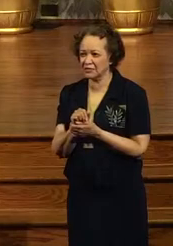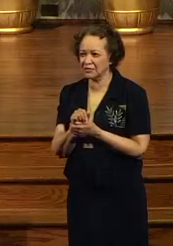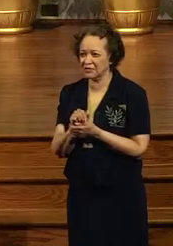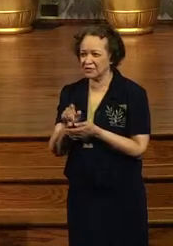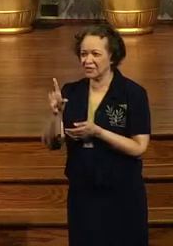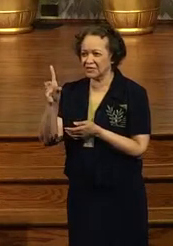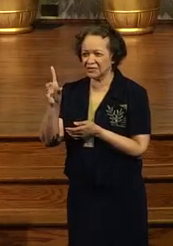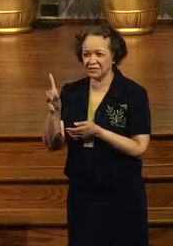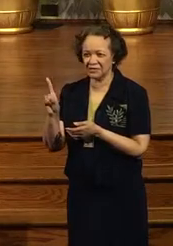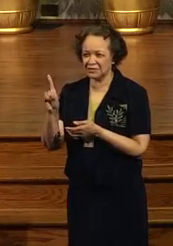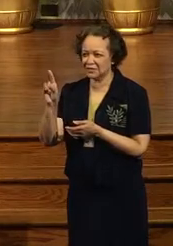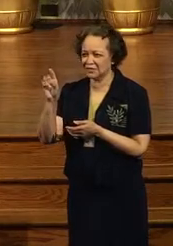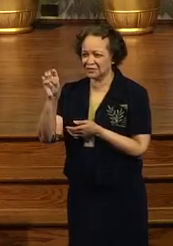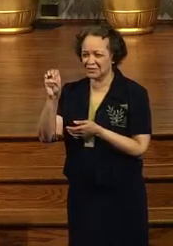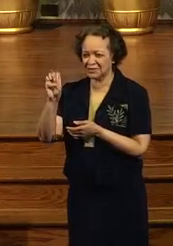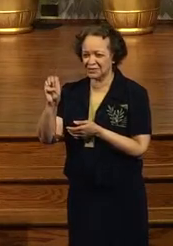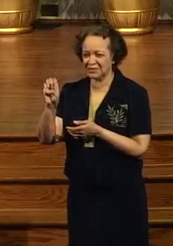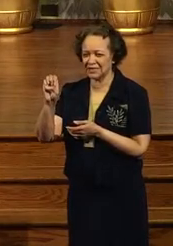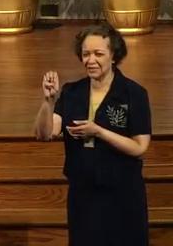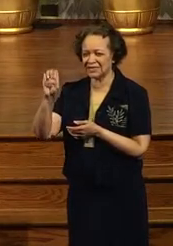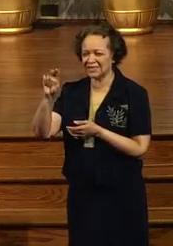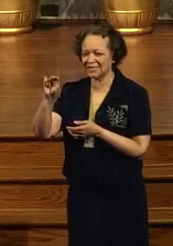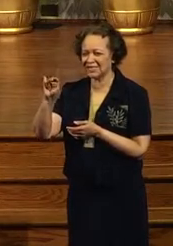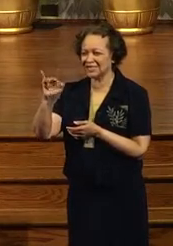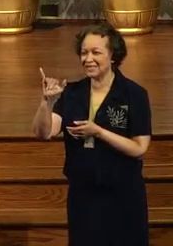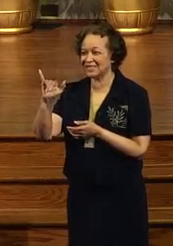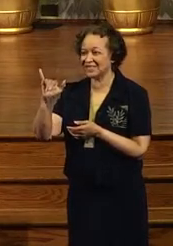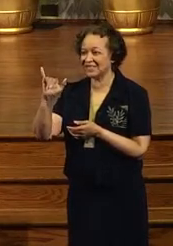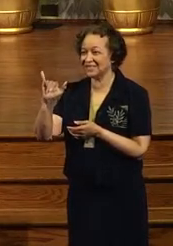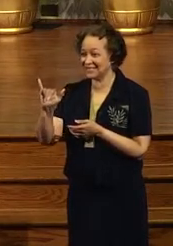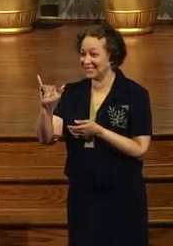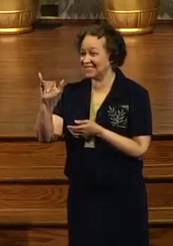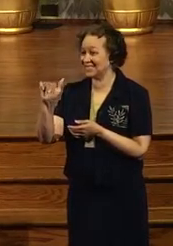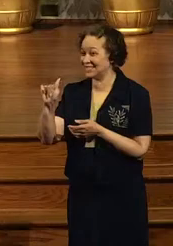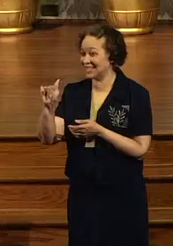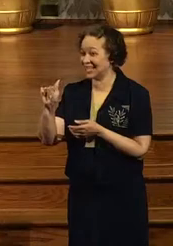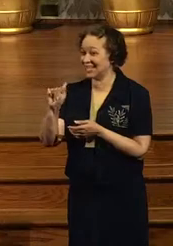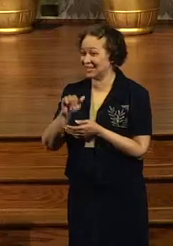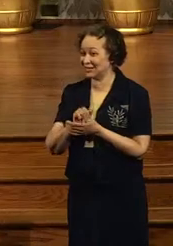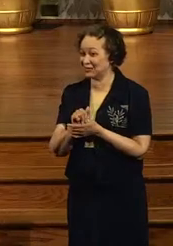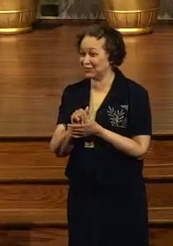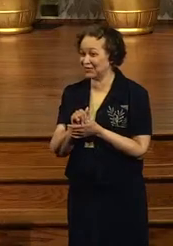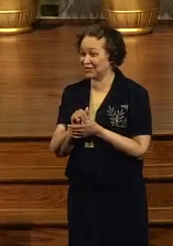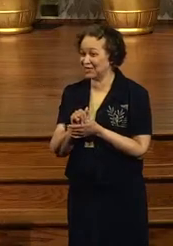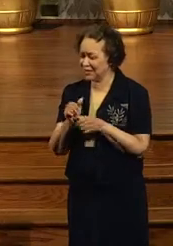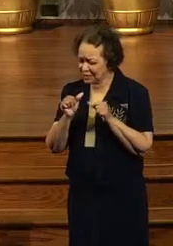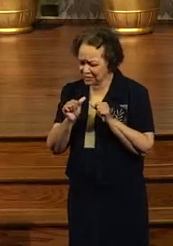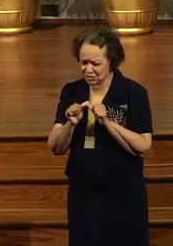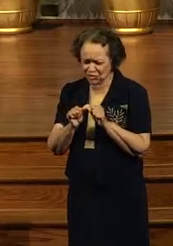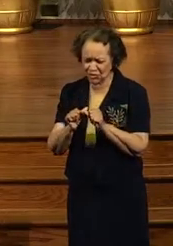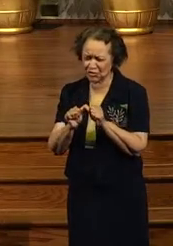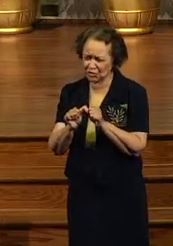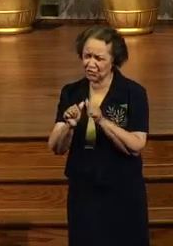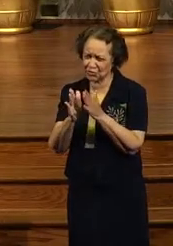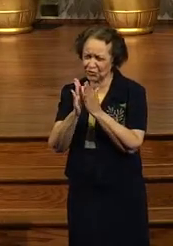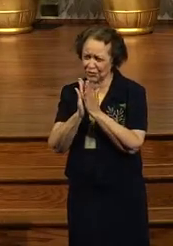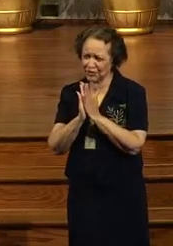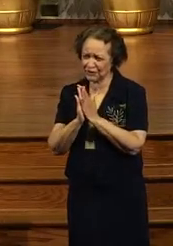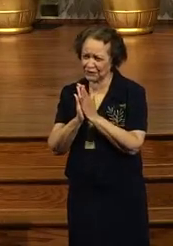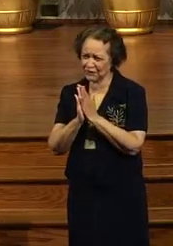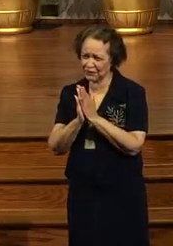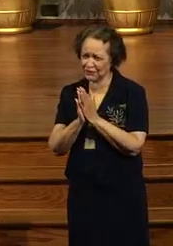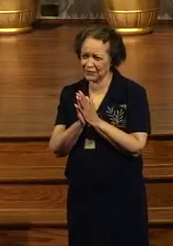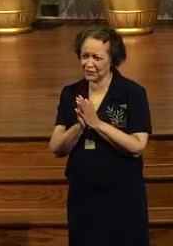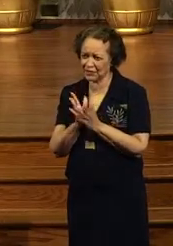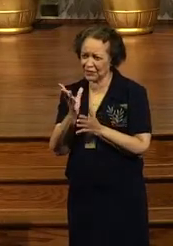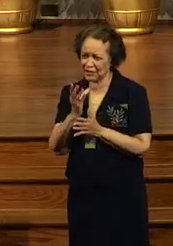Kanaya Huntley Street. She may not be here, but we want to continue to keep those individuals in prayer. Then